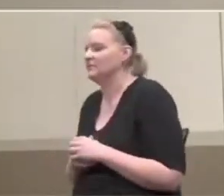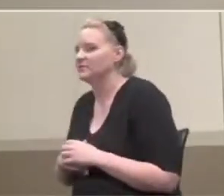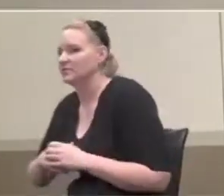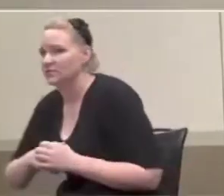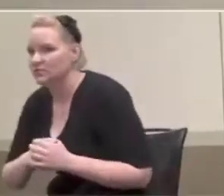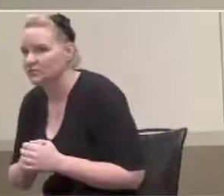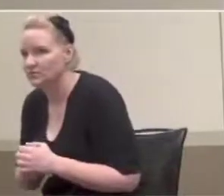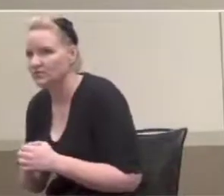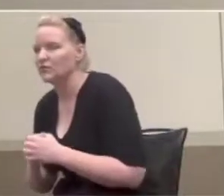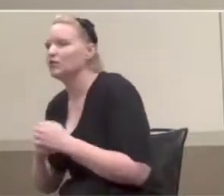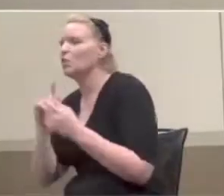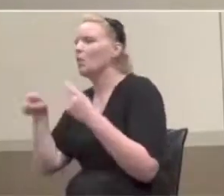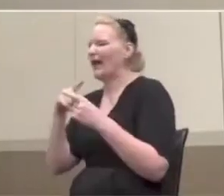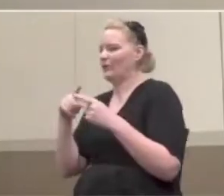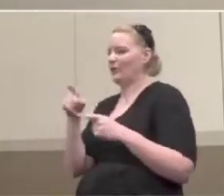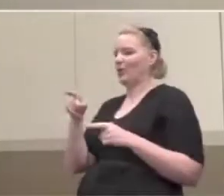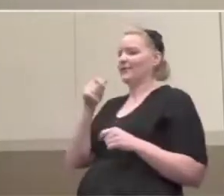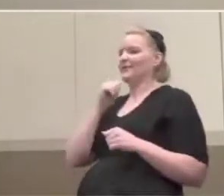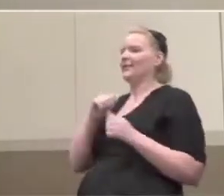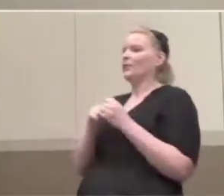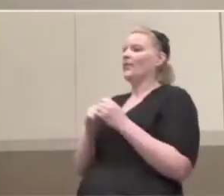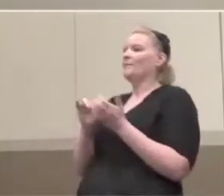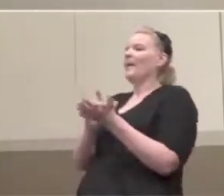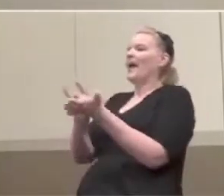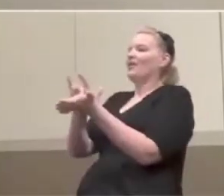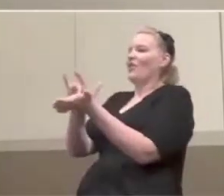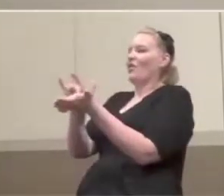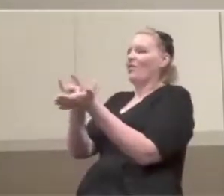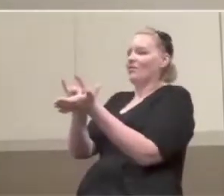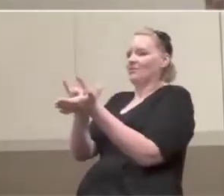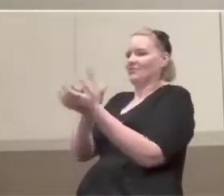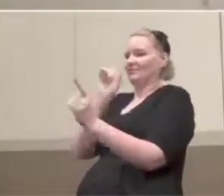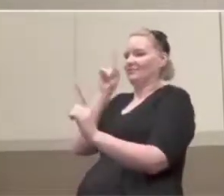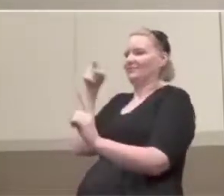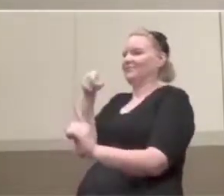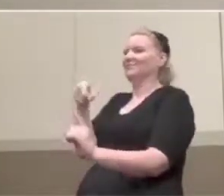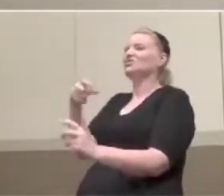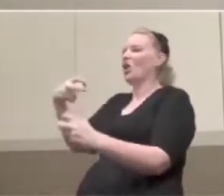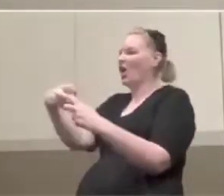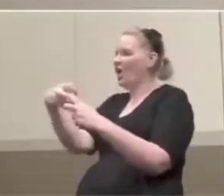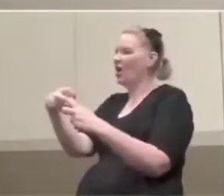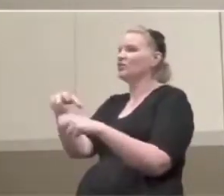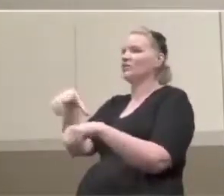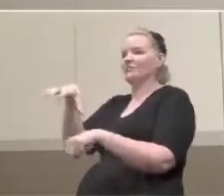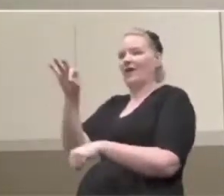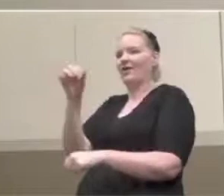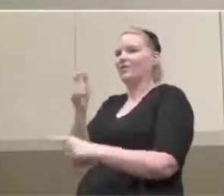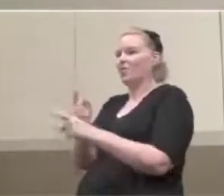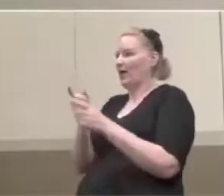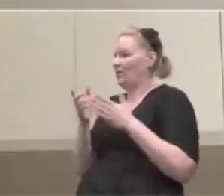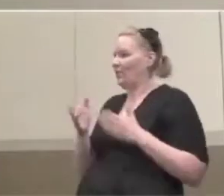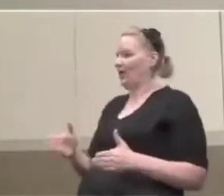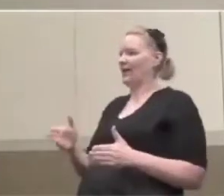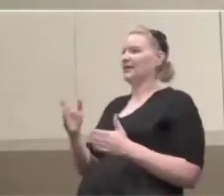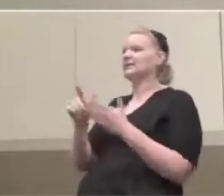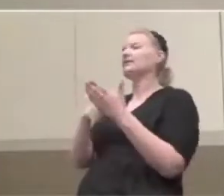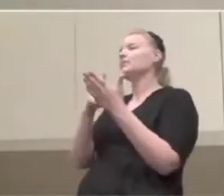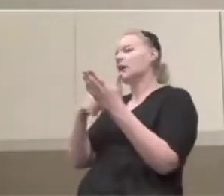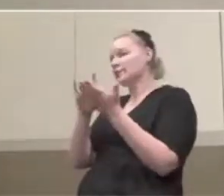etiology for behavior, it can be really difficult for you, and you can be struggling trying to find the right approach. Sometimes medication can